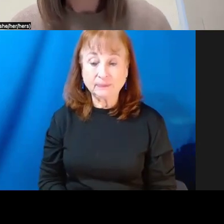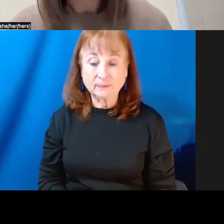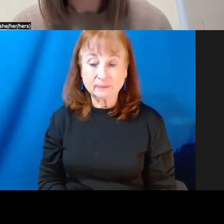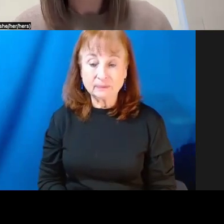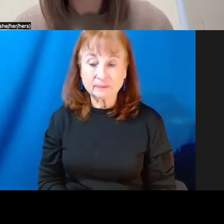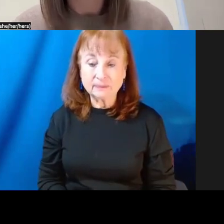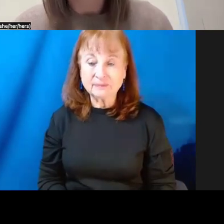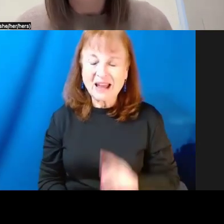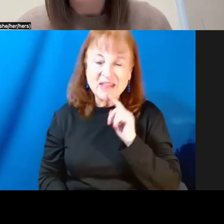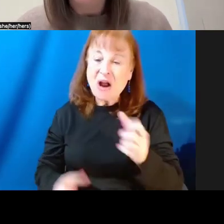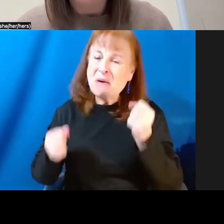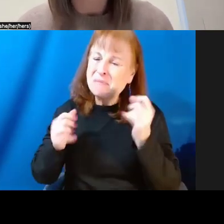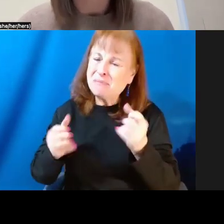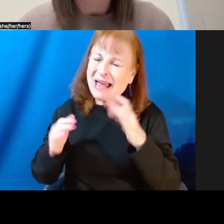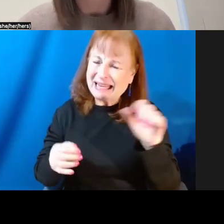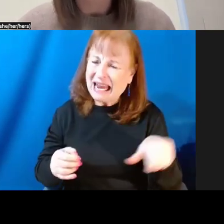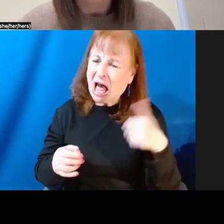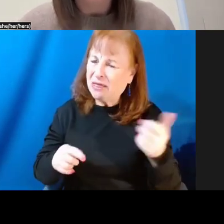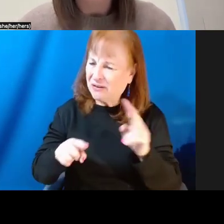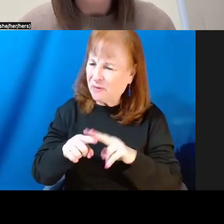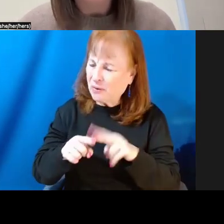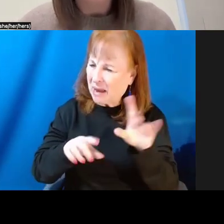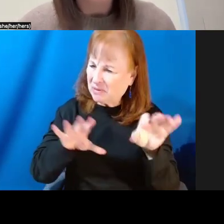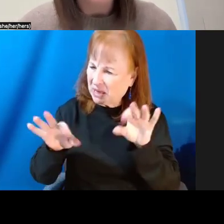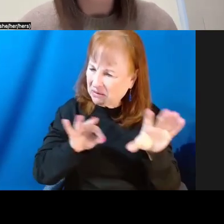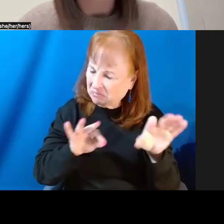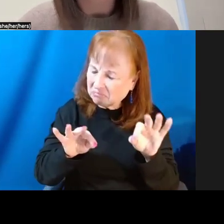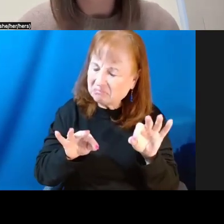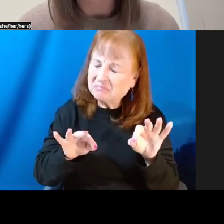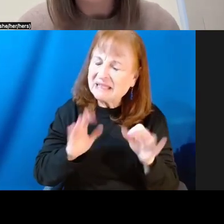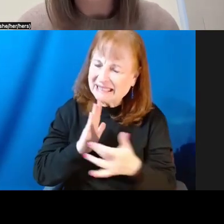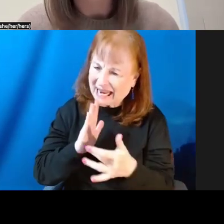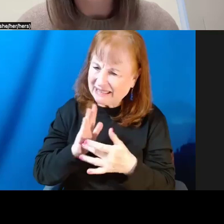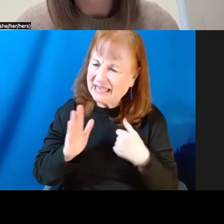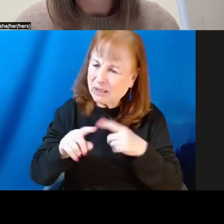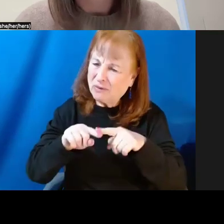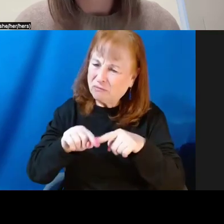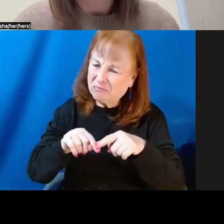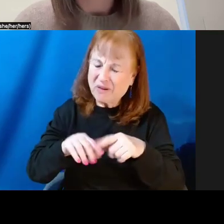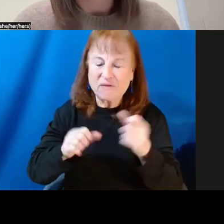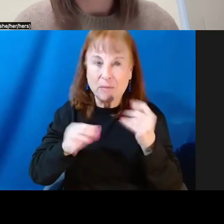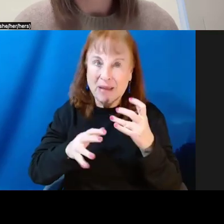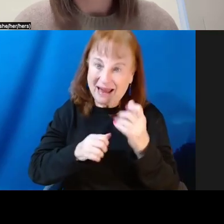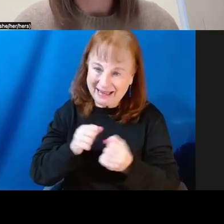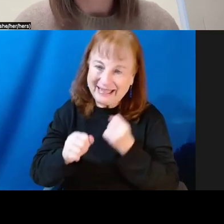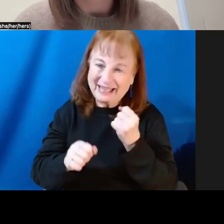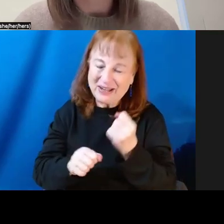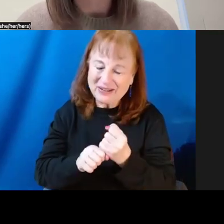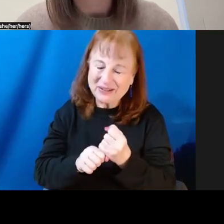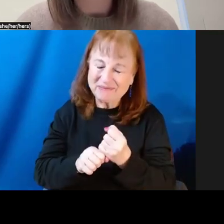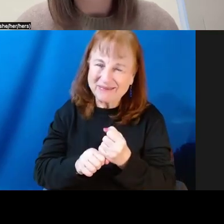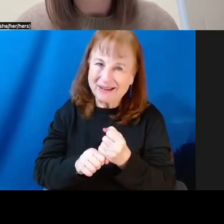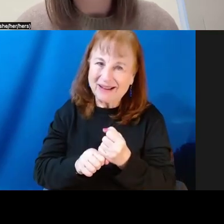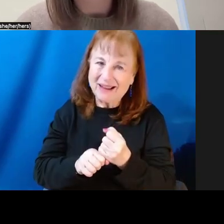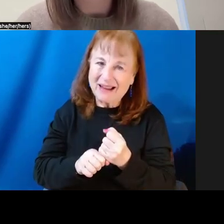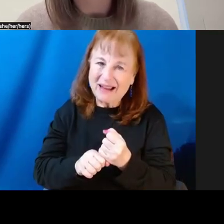There are many, many other vocabulary selection techniques that our field has relied on for decades. It's sort of, I think, beyond the